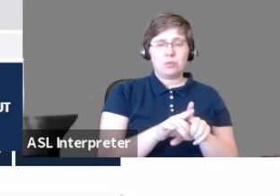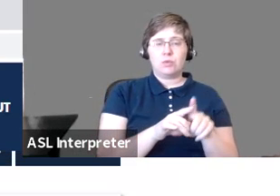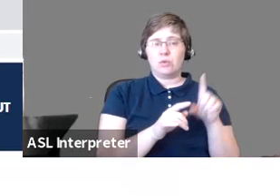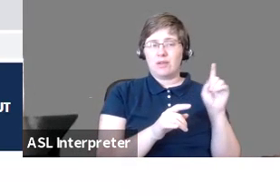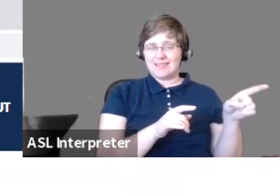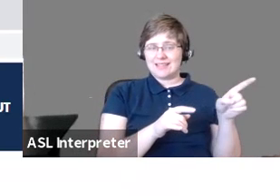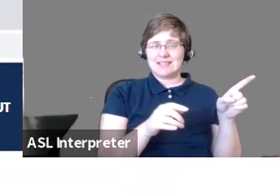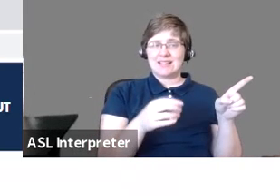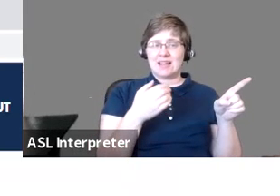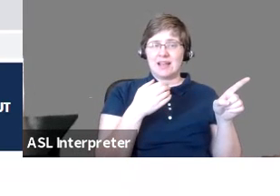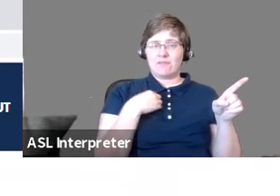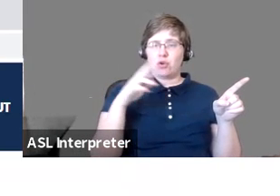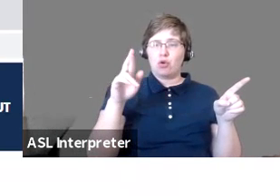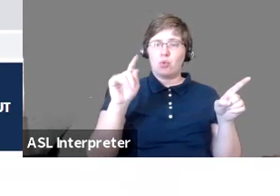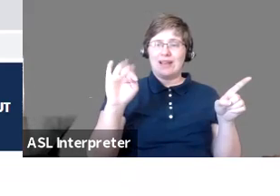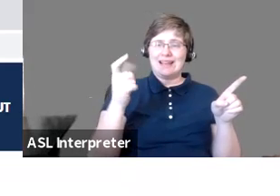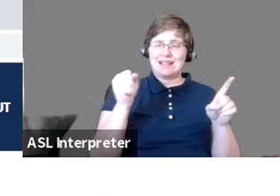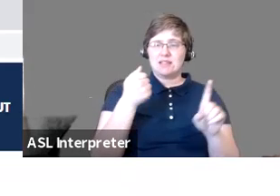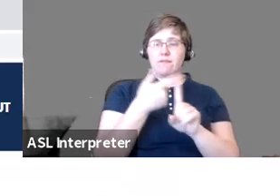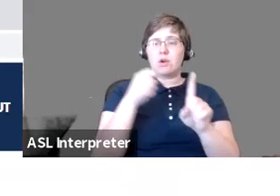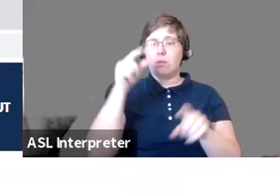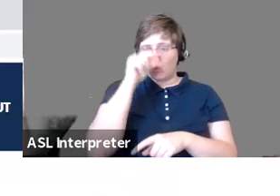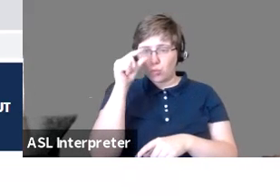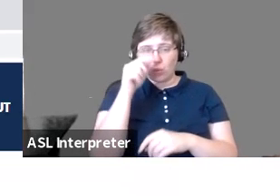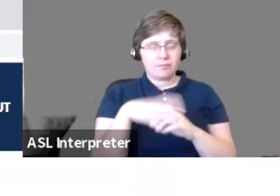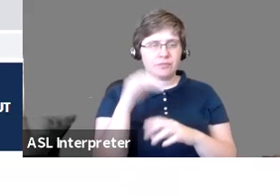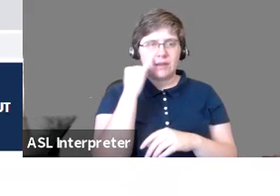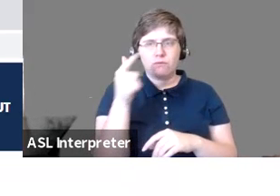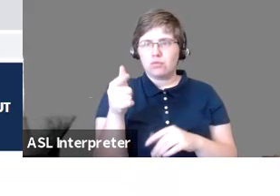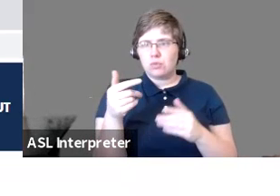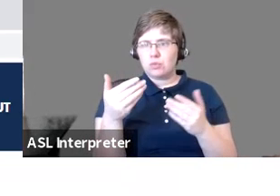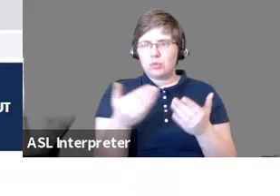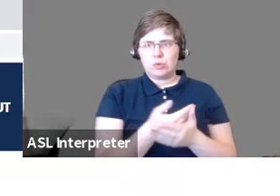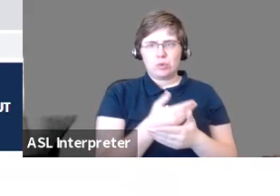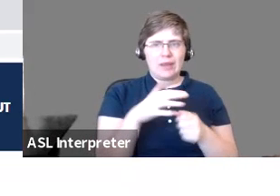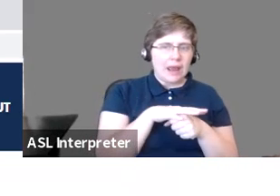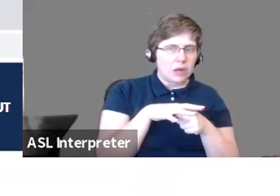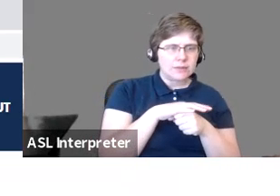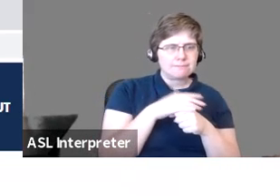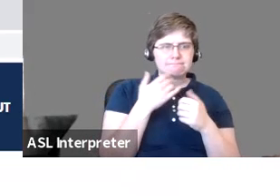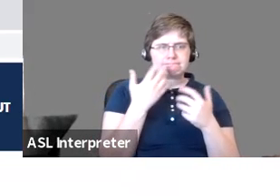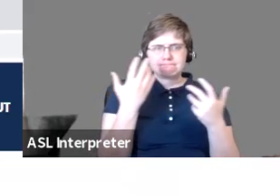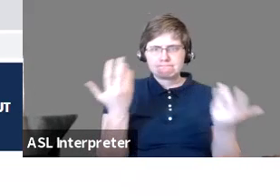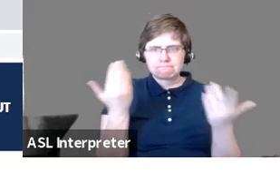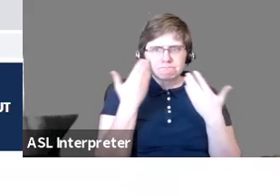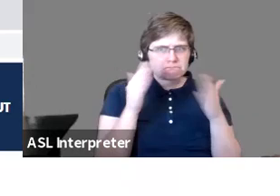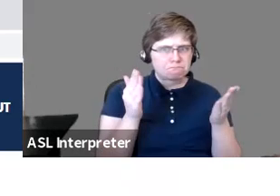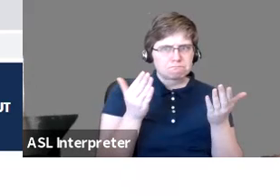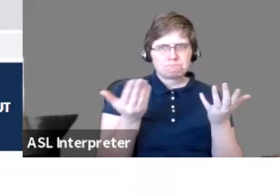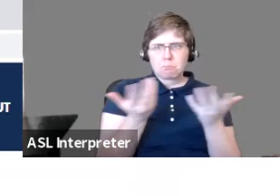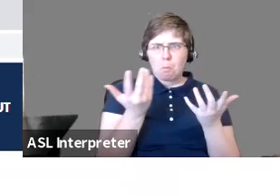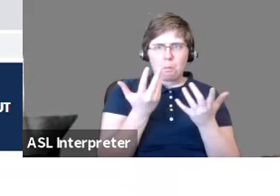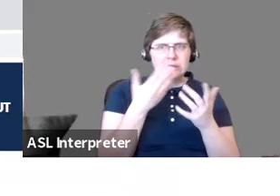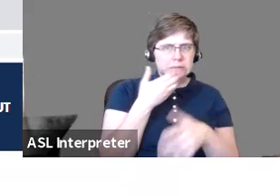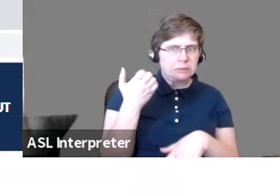tool also has ratings or Google ratings. So if you're new and say you're new to the area, you don't know what's going to be